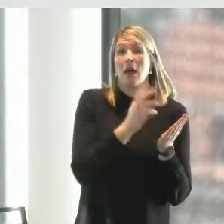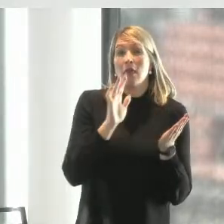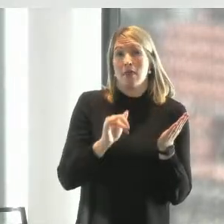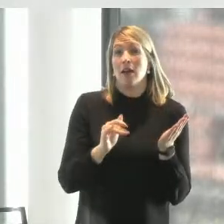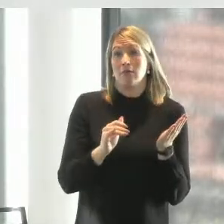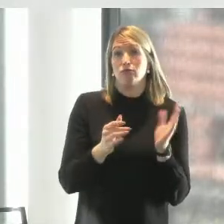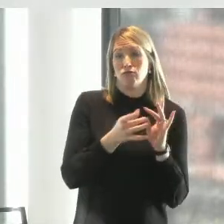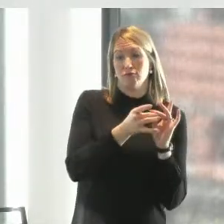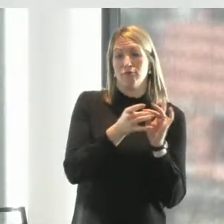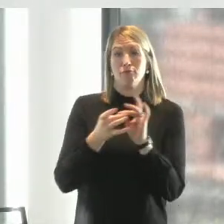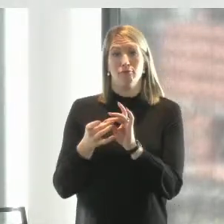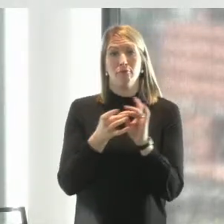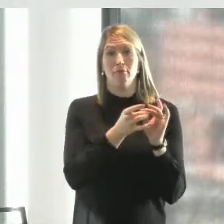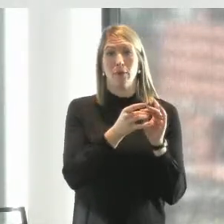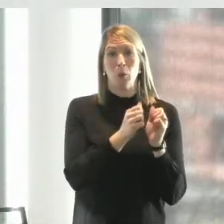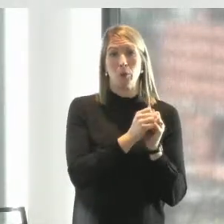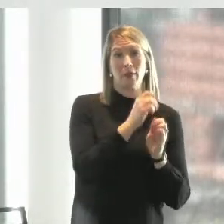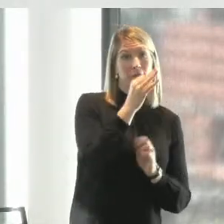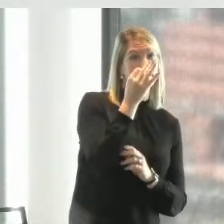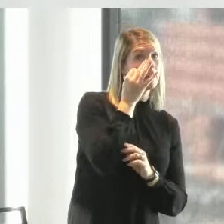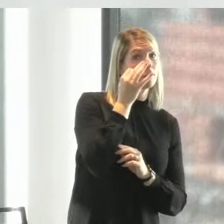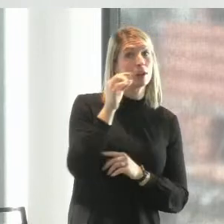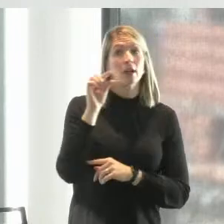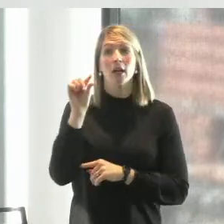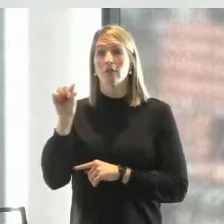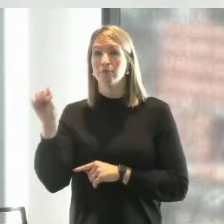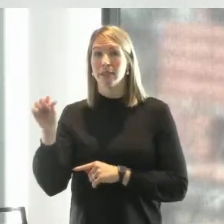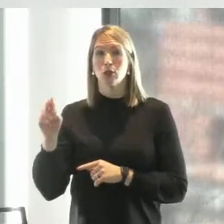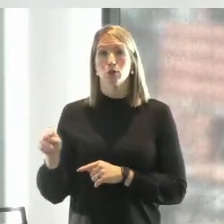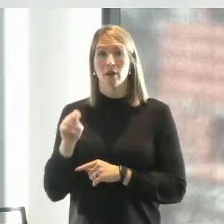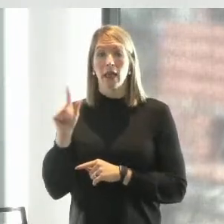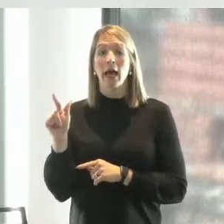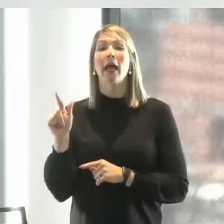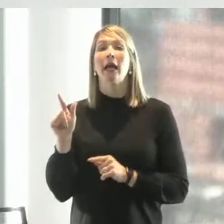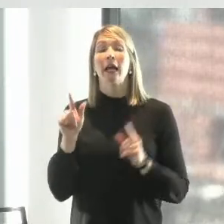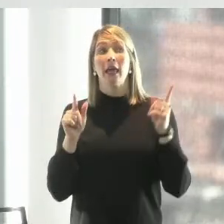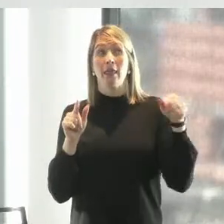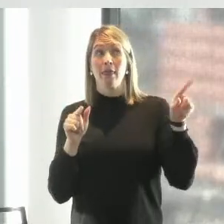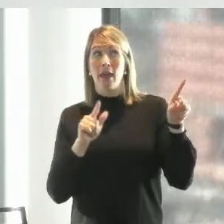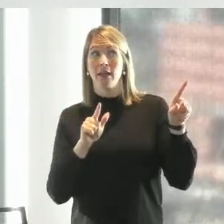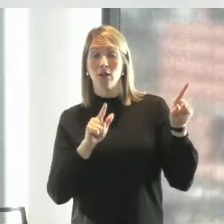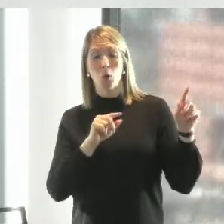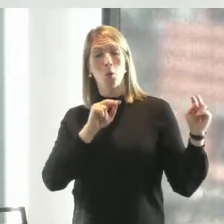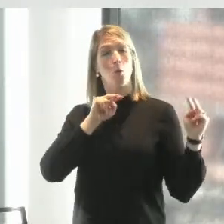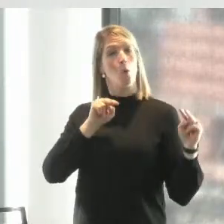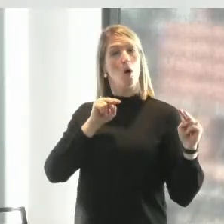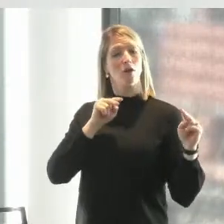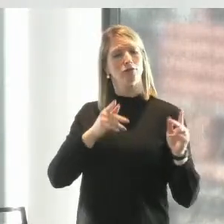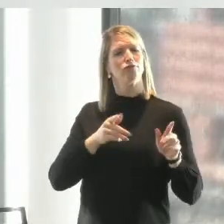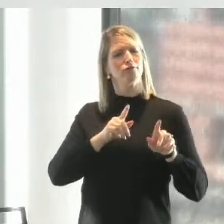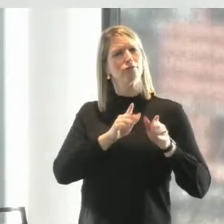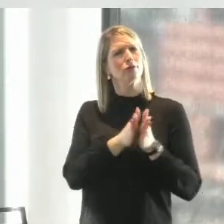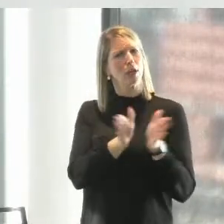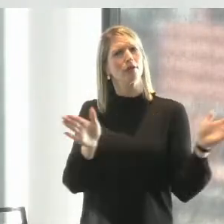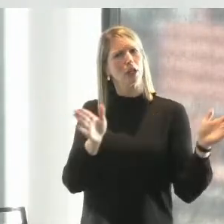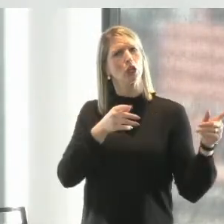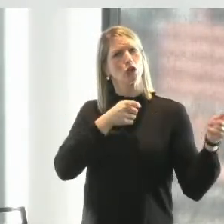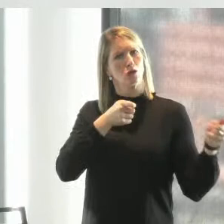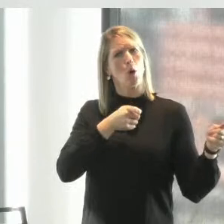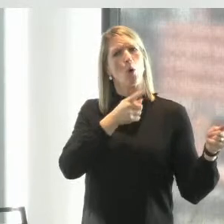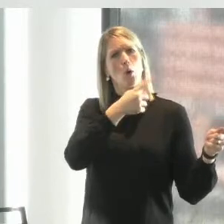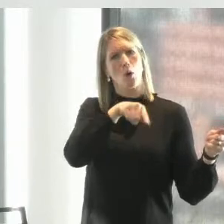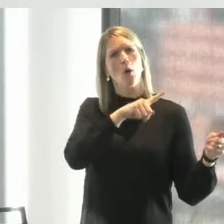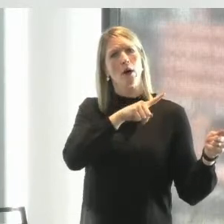provincial governments, while the federal government retains overall immigration jurisdiction and control